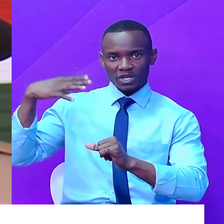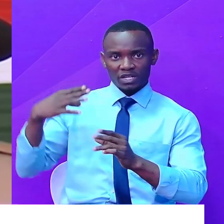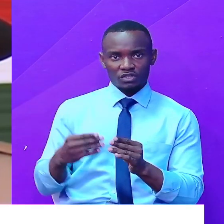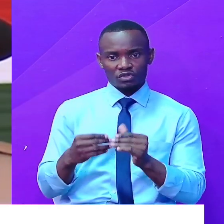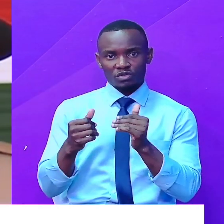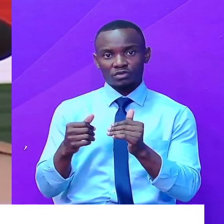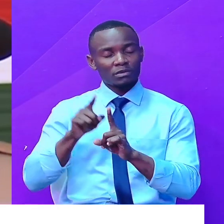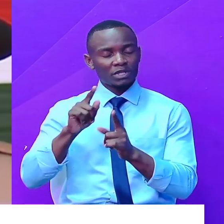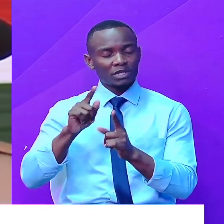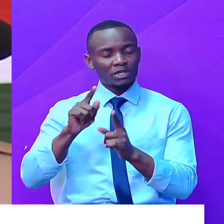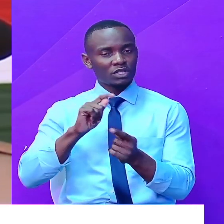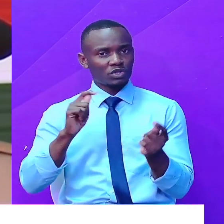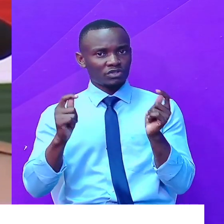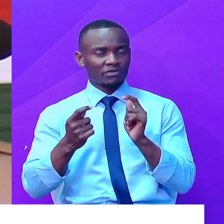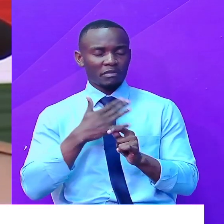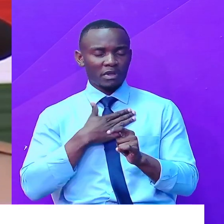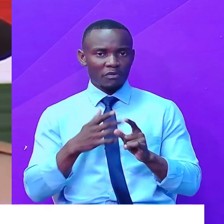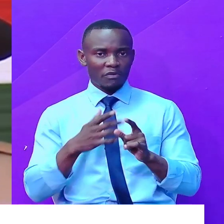transform our lives.